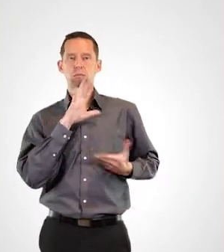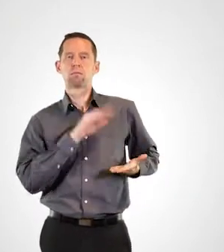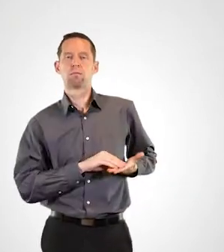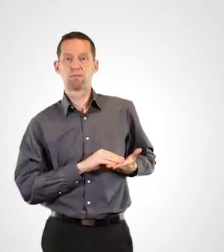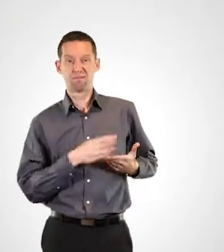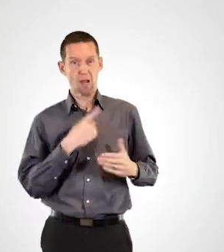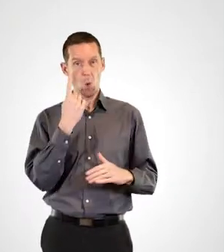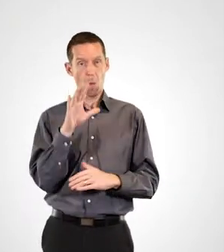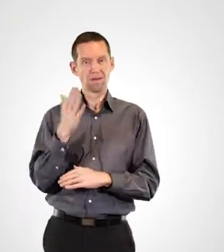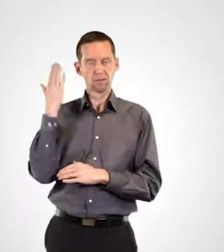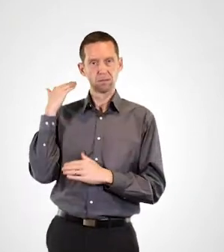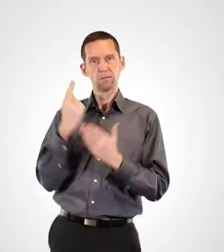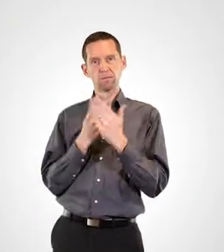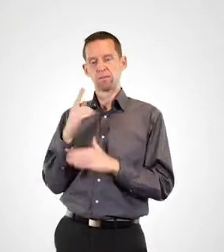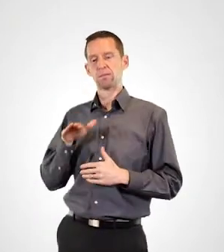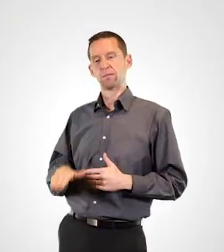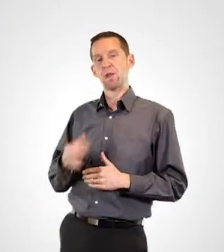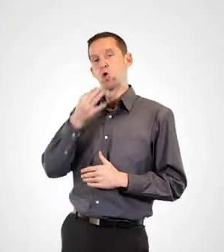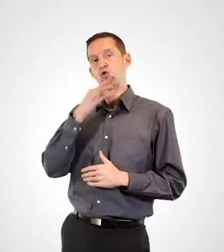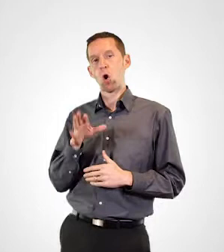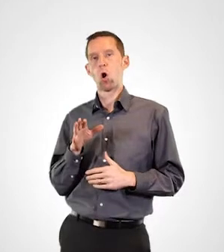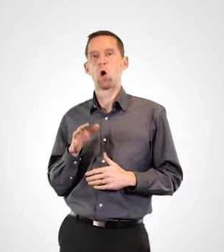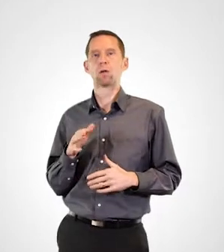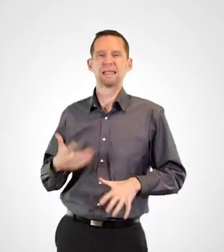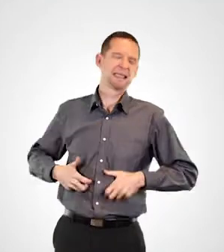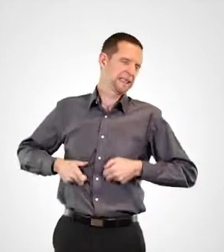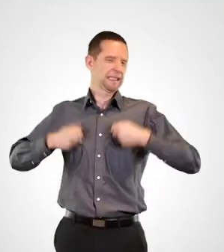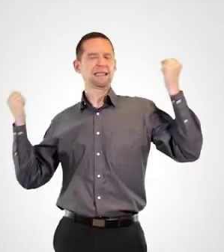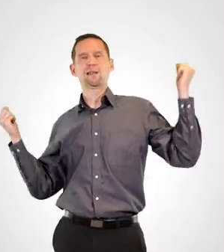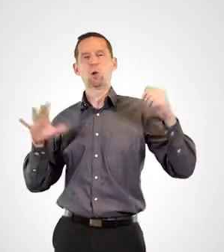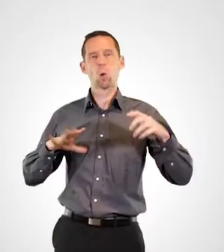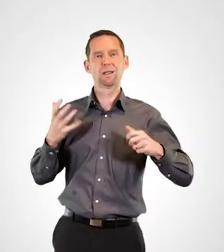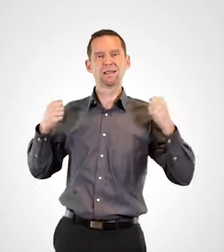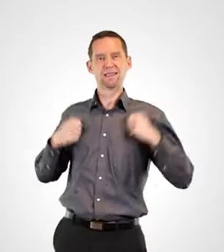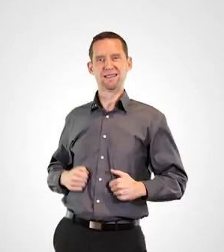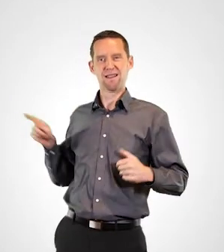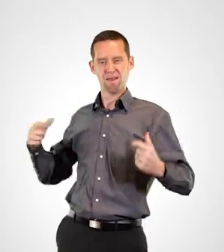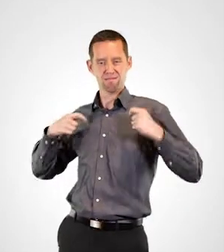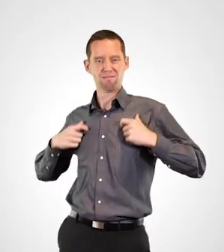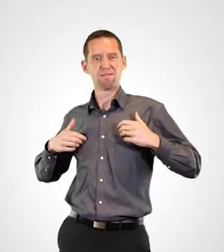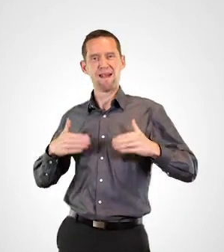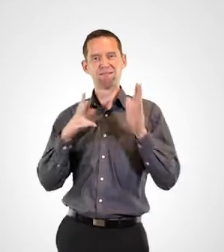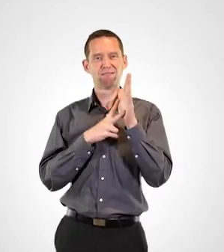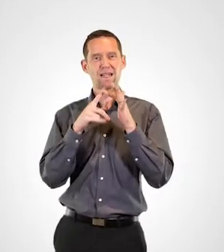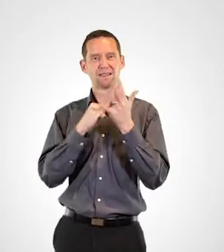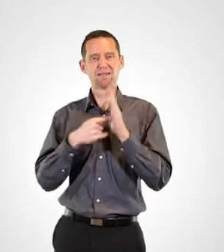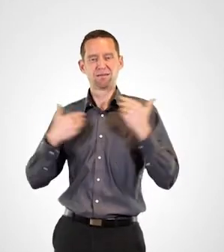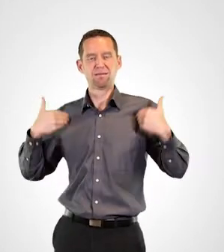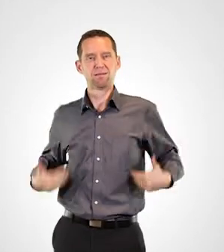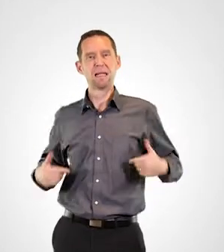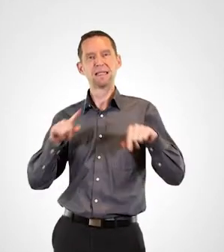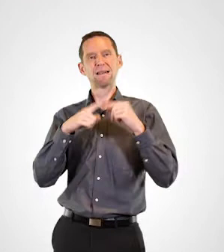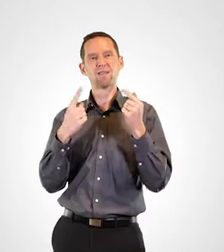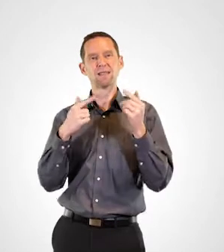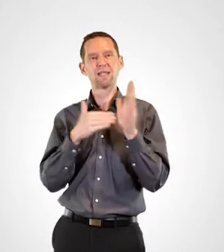had one situation where the little kid wouldn't wear the so-called LENA vest, which is the picture of what you see, and there's a few different sizes of those and so